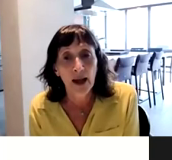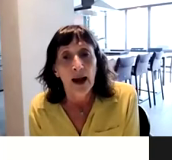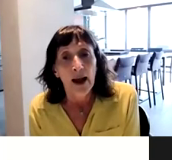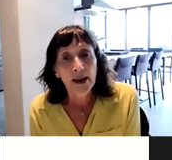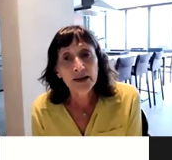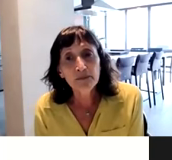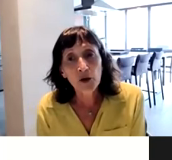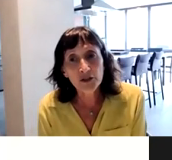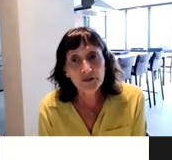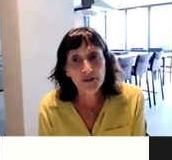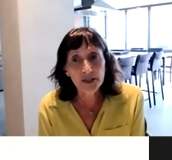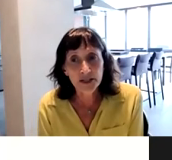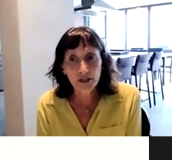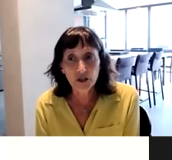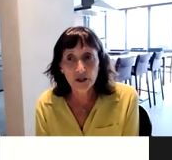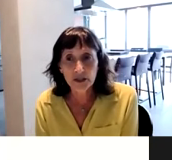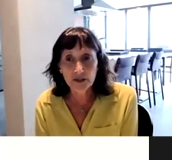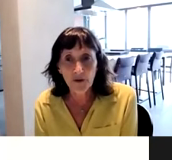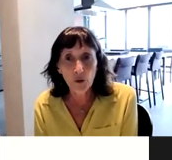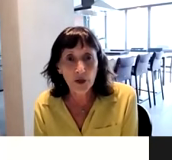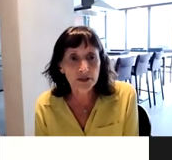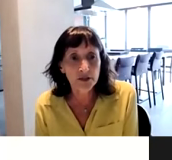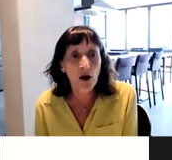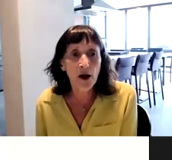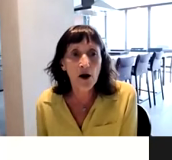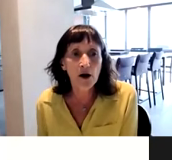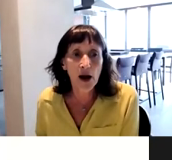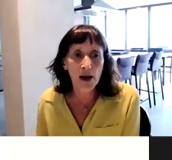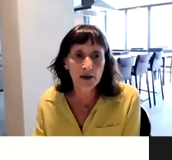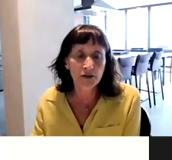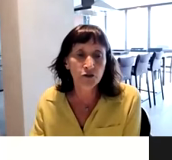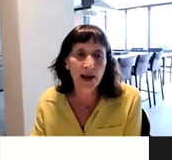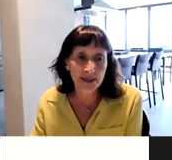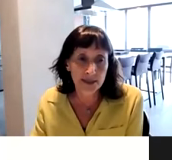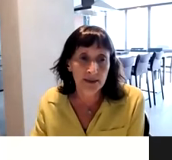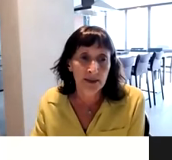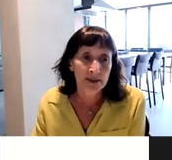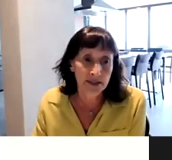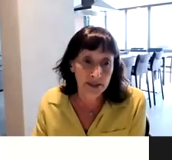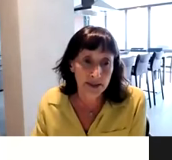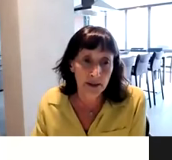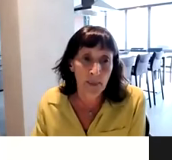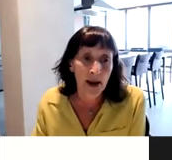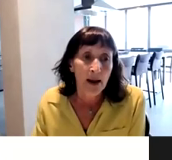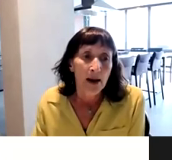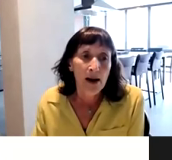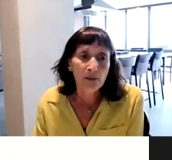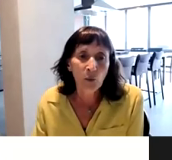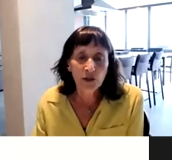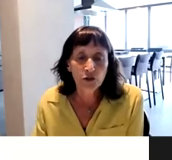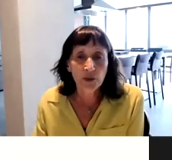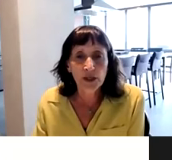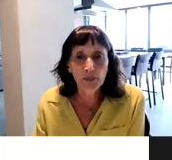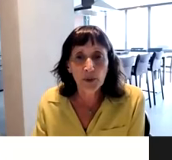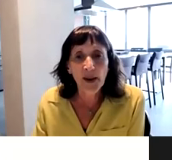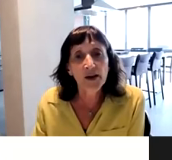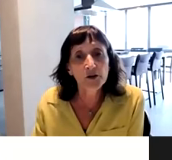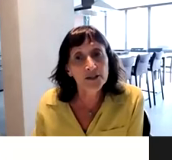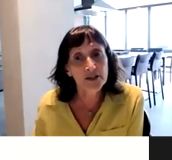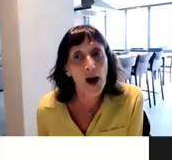threat. And most of the attention is focused on our stress system, which